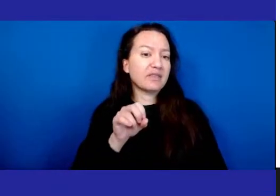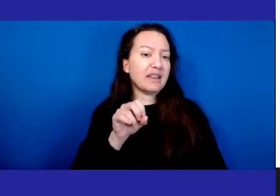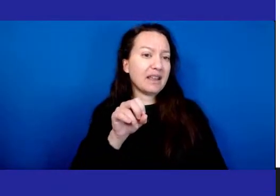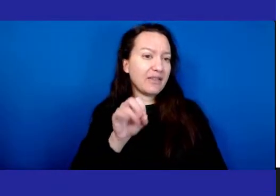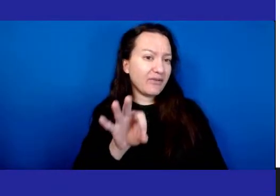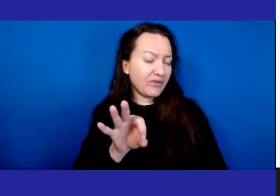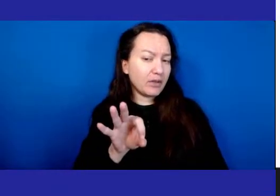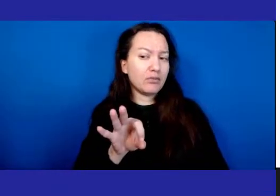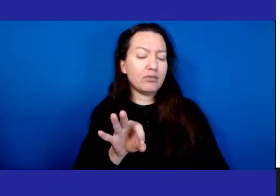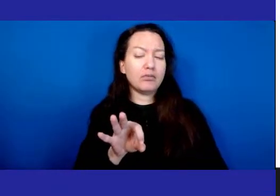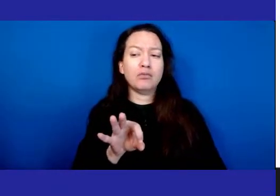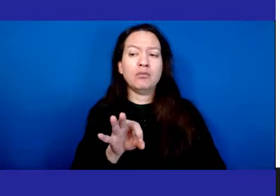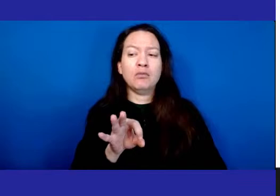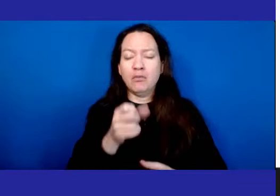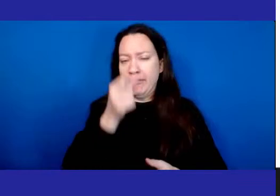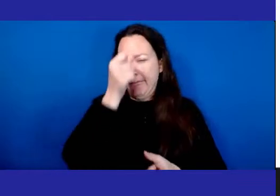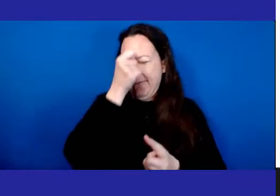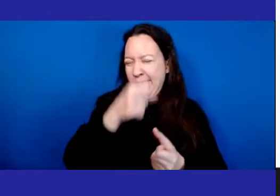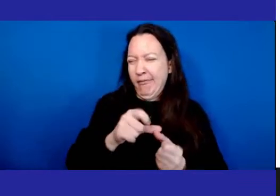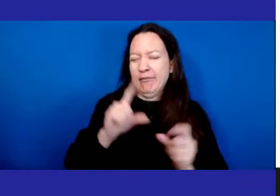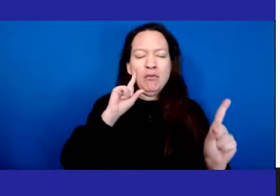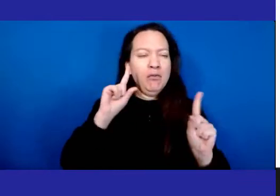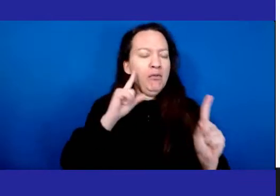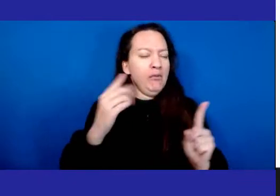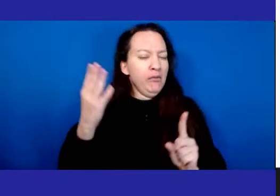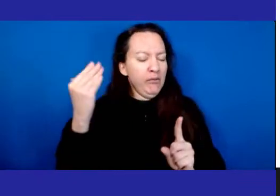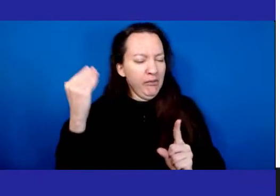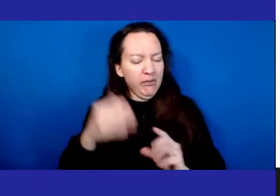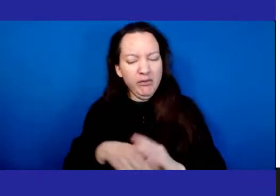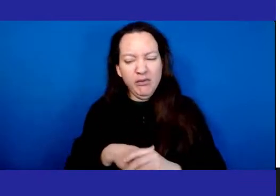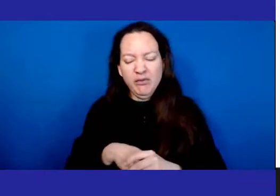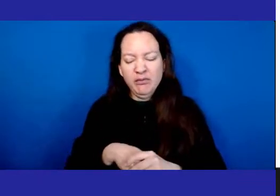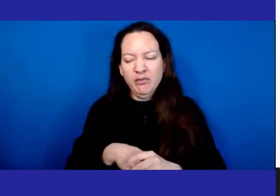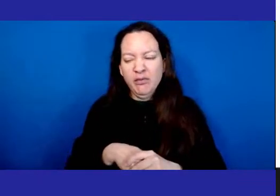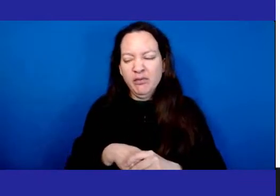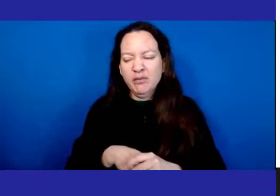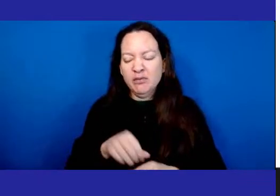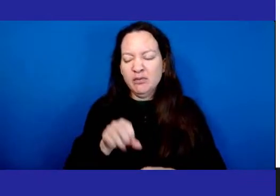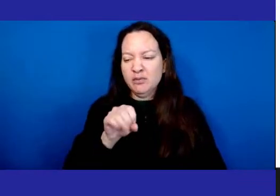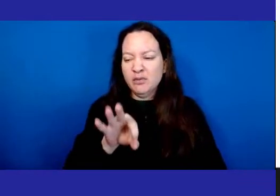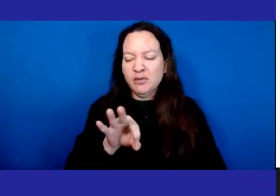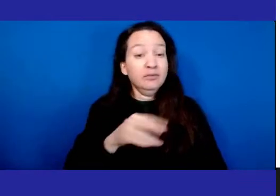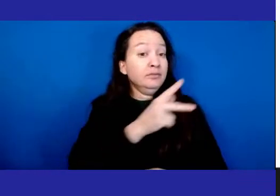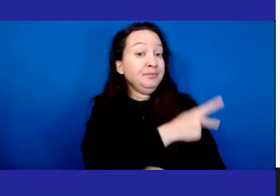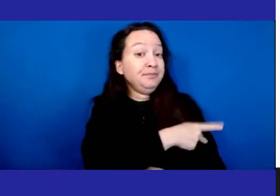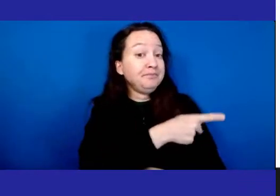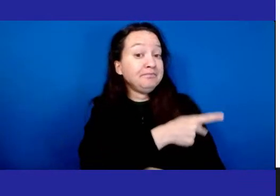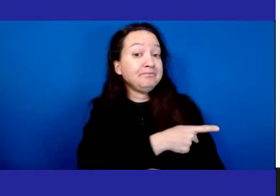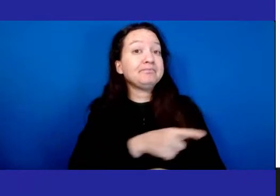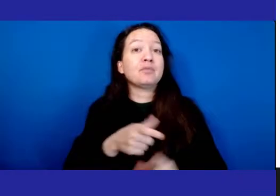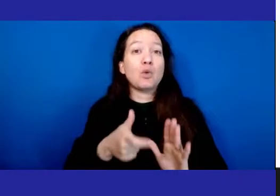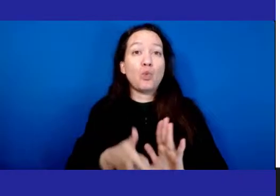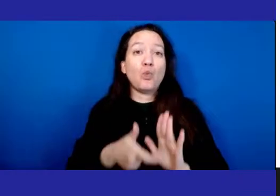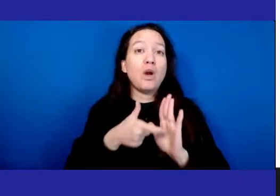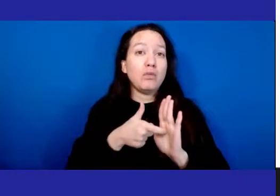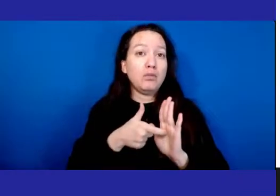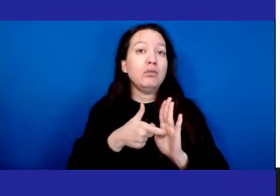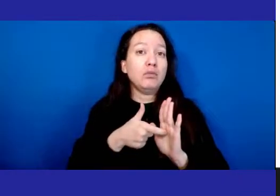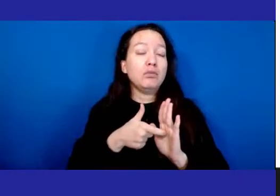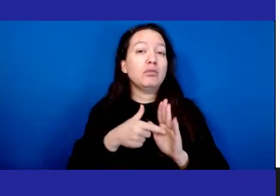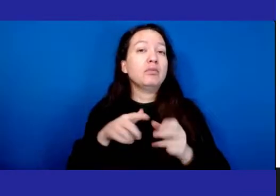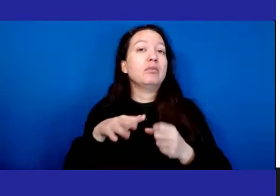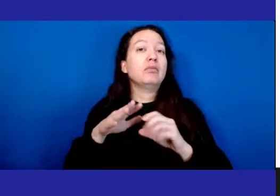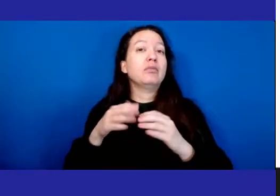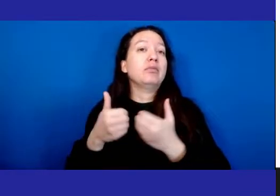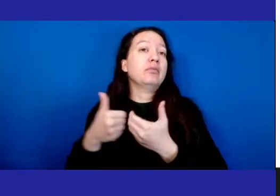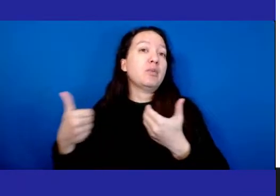from memory, because of what we've heard in the past, right, some things. If, let's say, a patient has to be housed in a different area of the